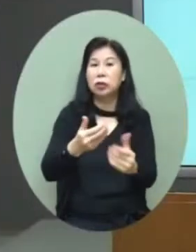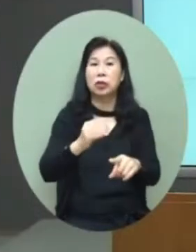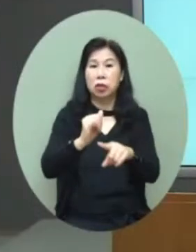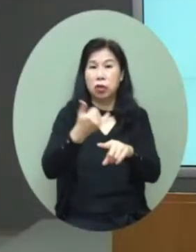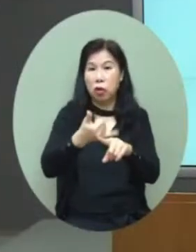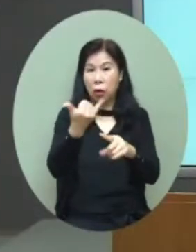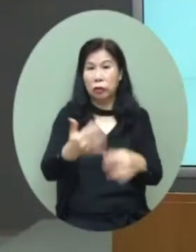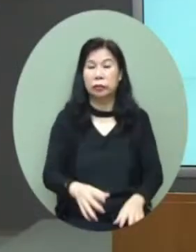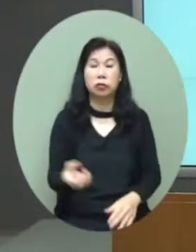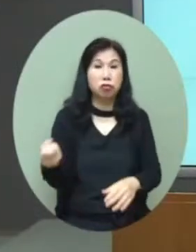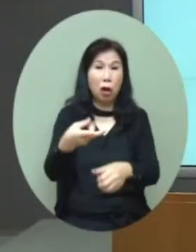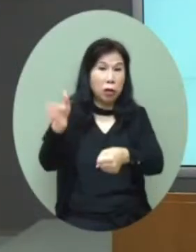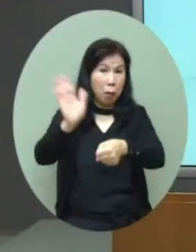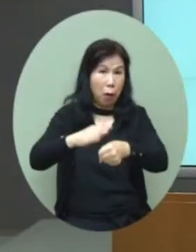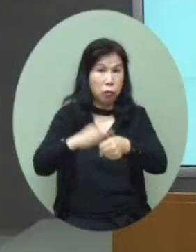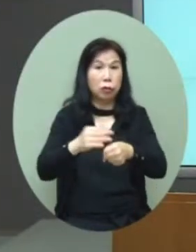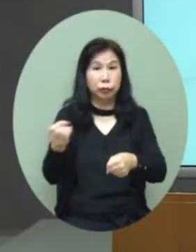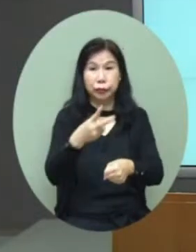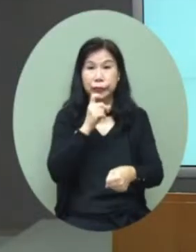fine and 6 months imprisonment.